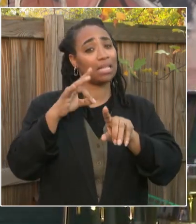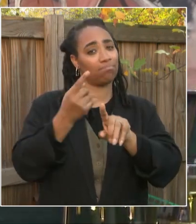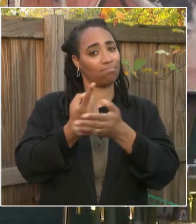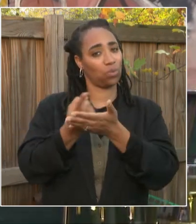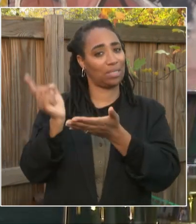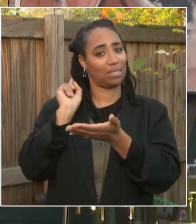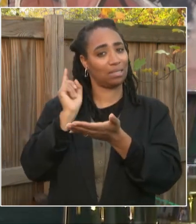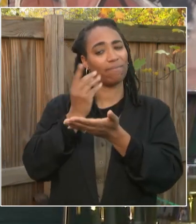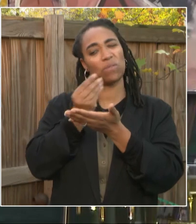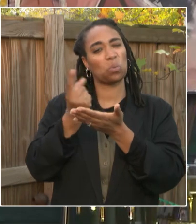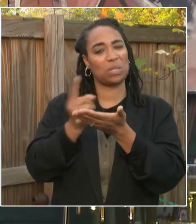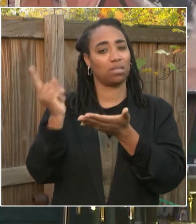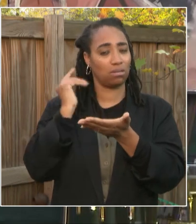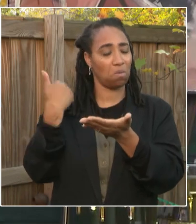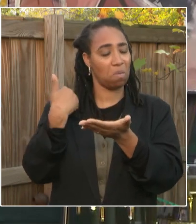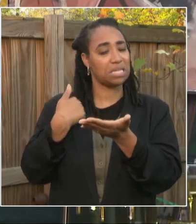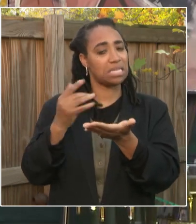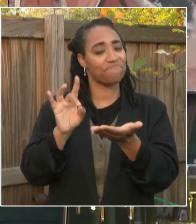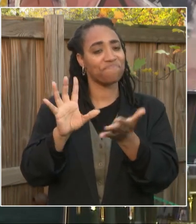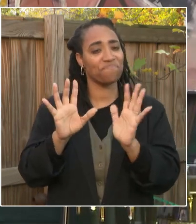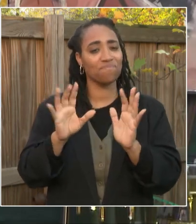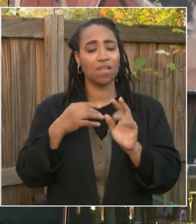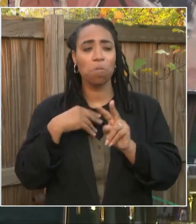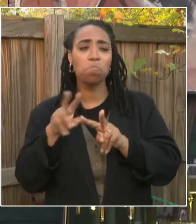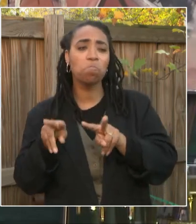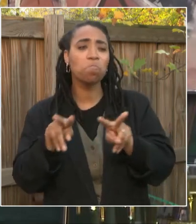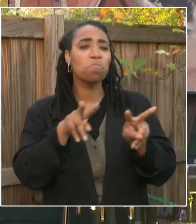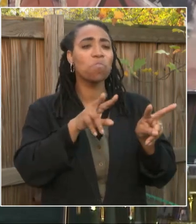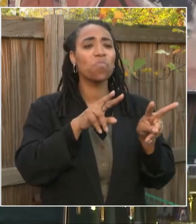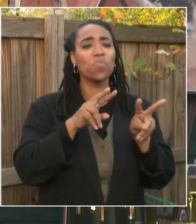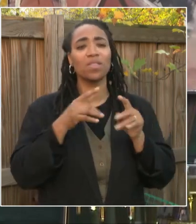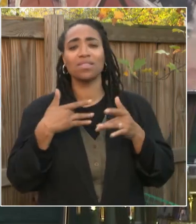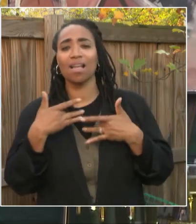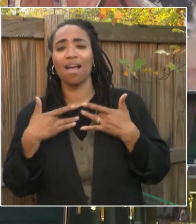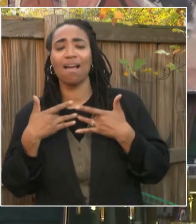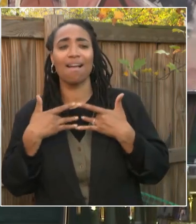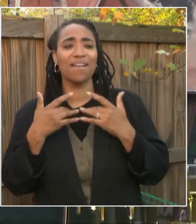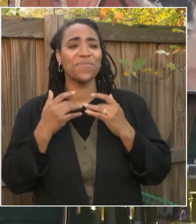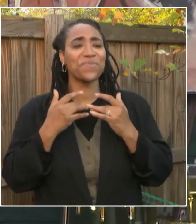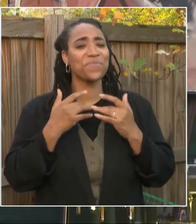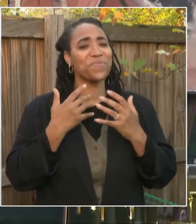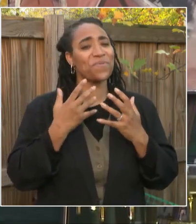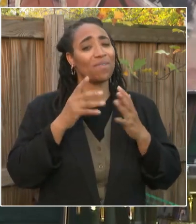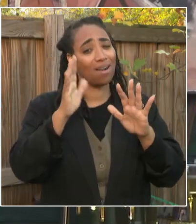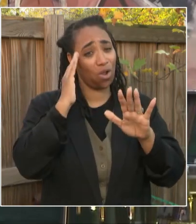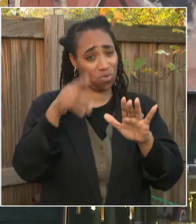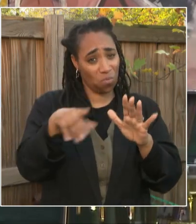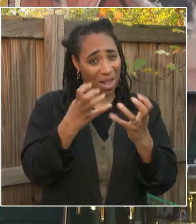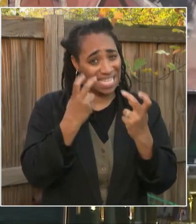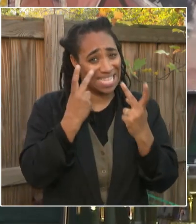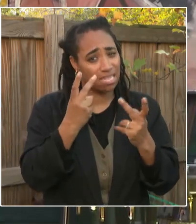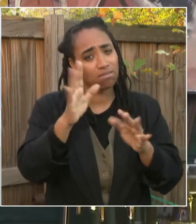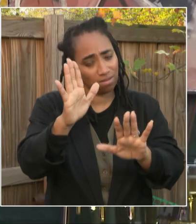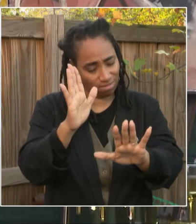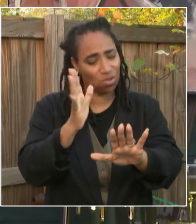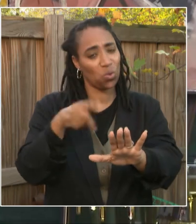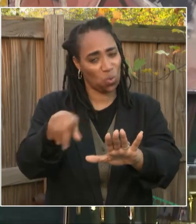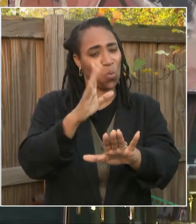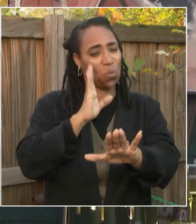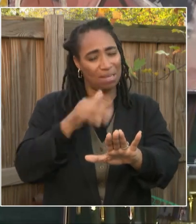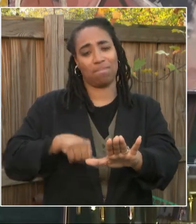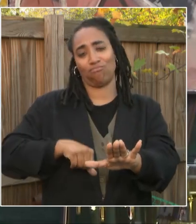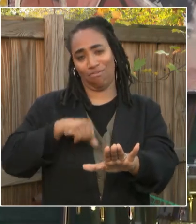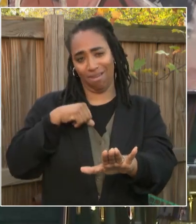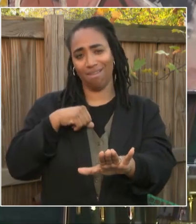going on here. And you are going to be so very proud of the vision, the